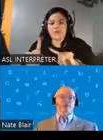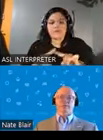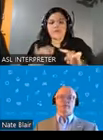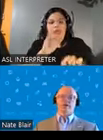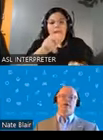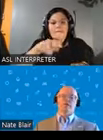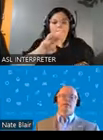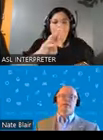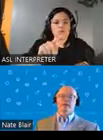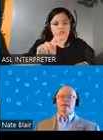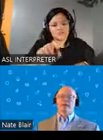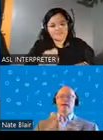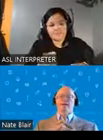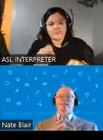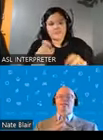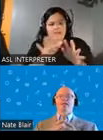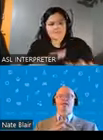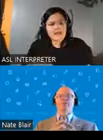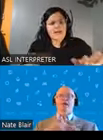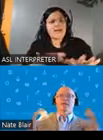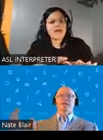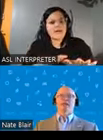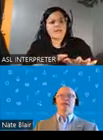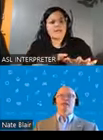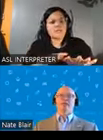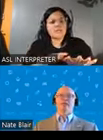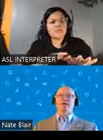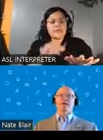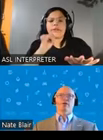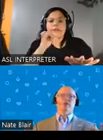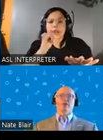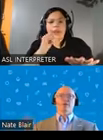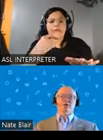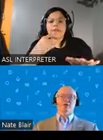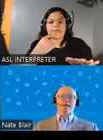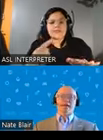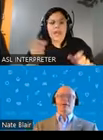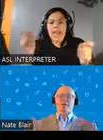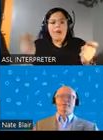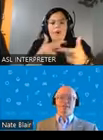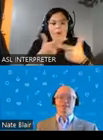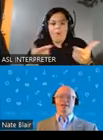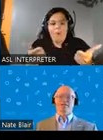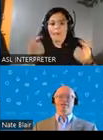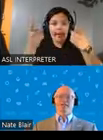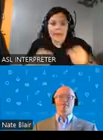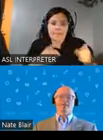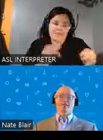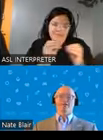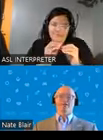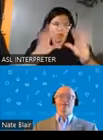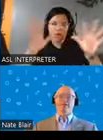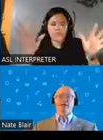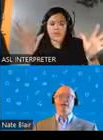at different scenarios. And it's not to say that all of these scenarios are going to happen. Obviously, a lot of things can happen